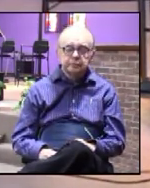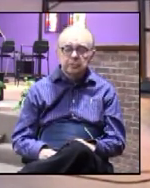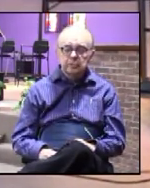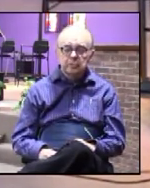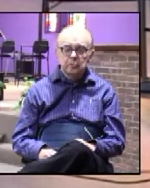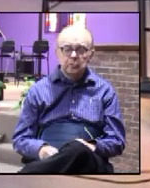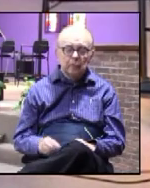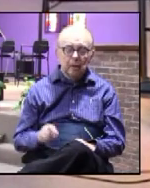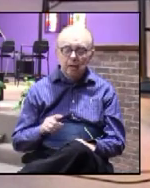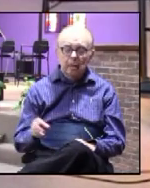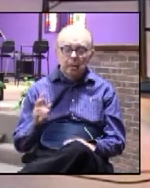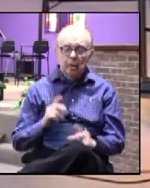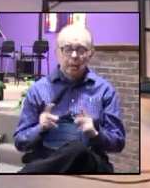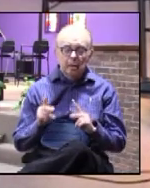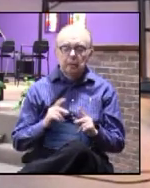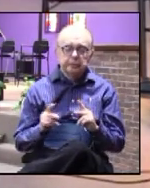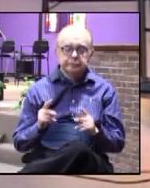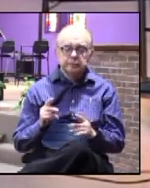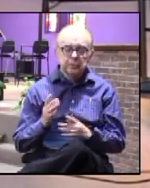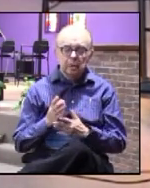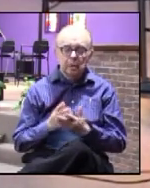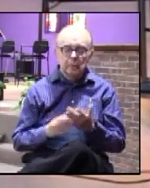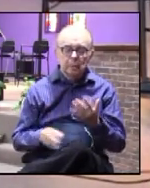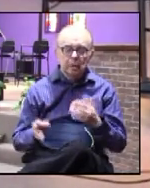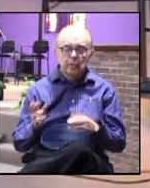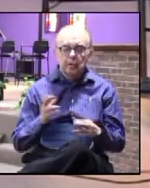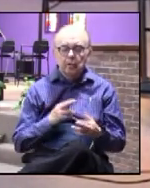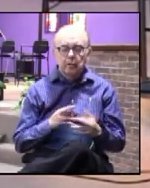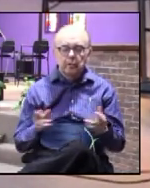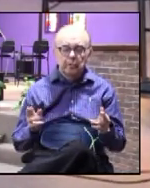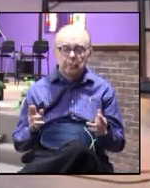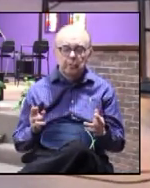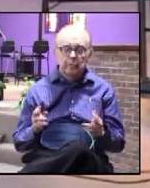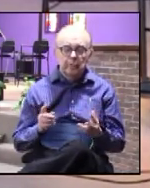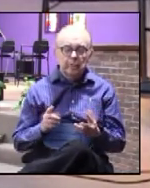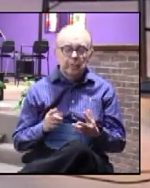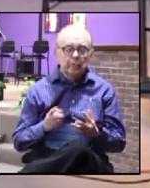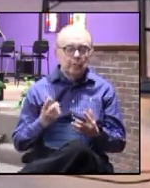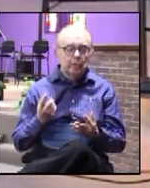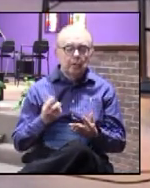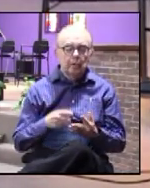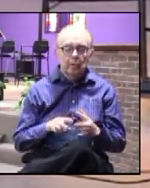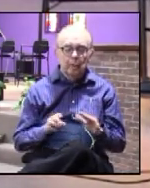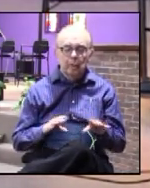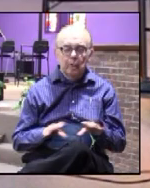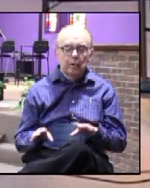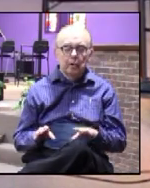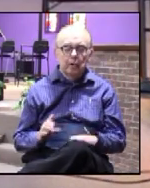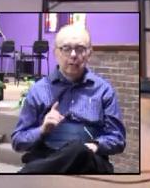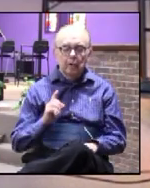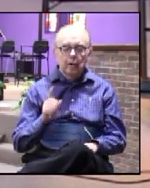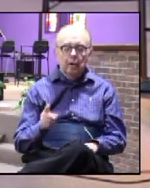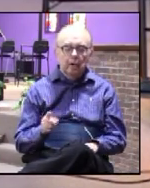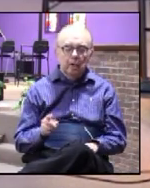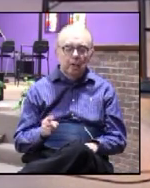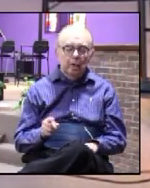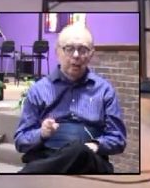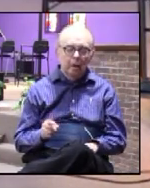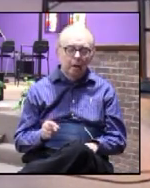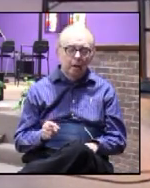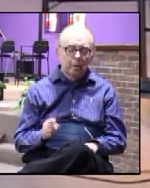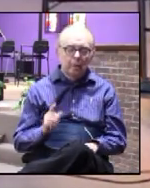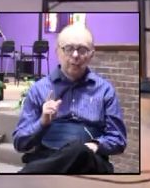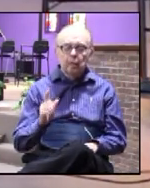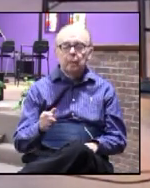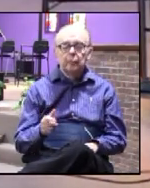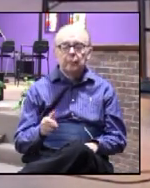these people that were part of the rescue, what they began to do was going out every 20 yards in front of